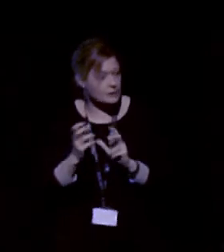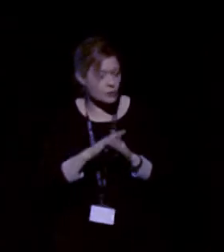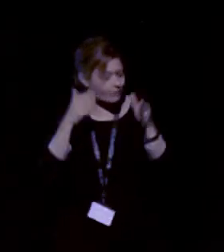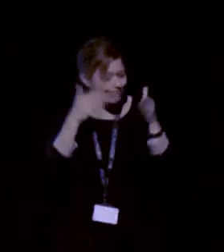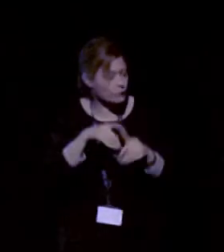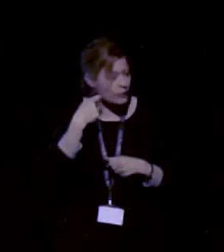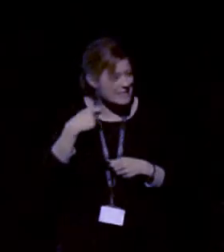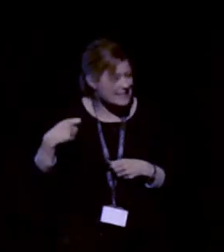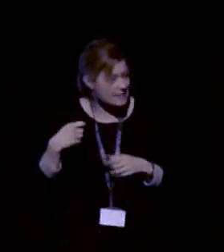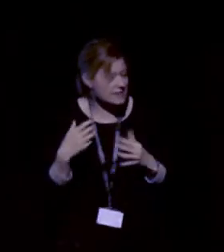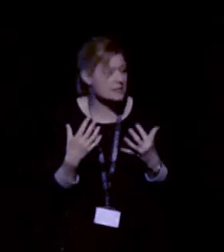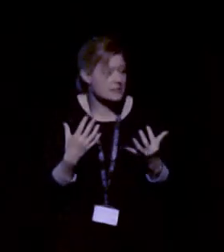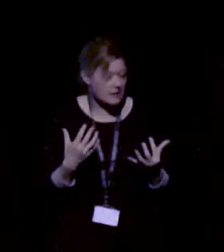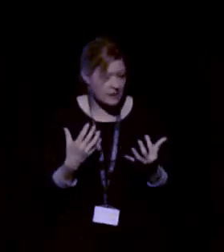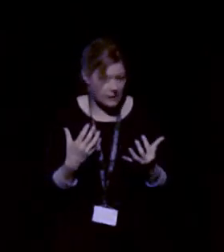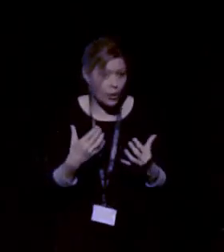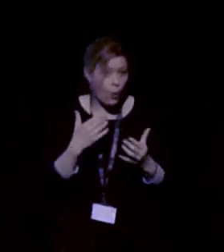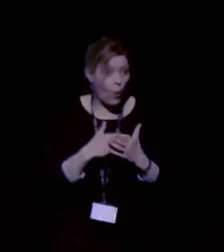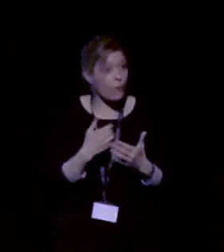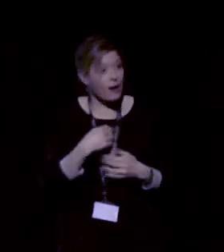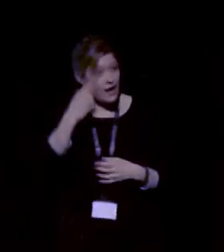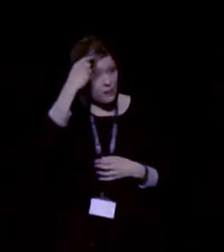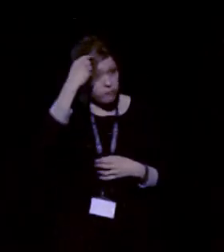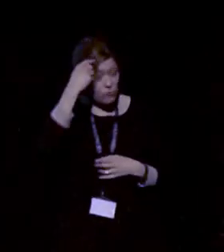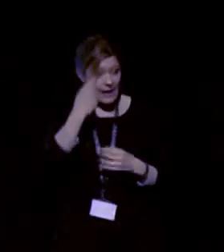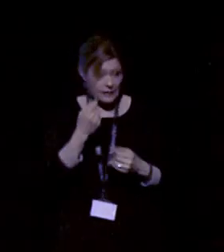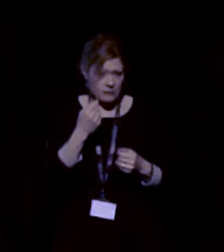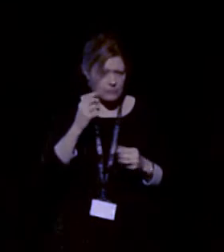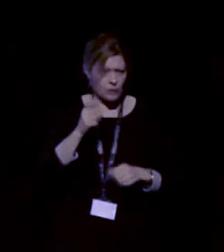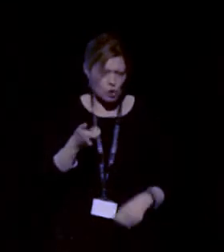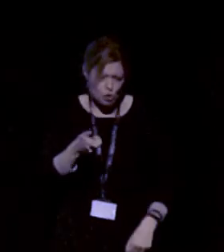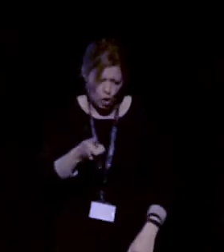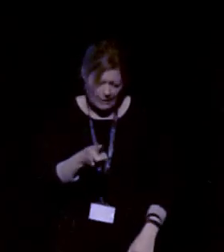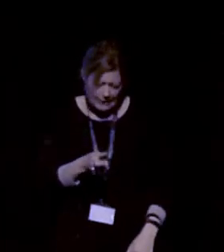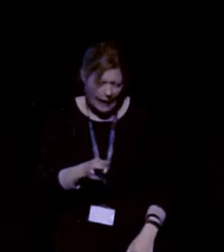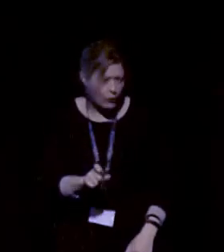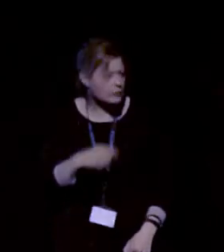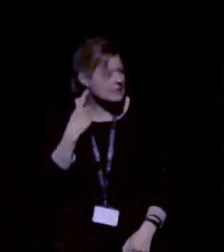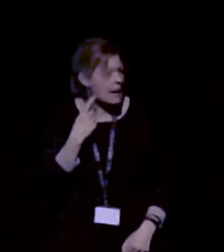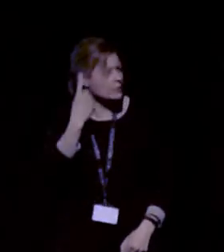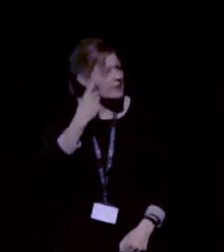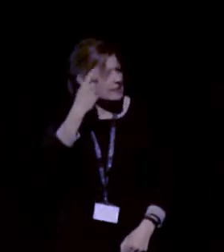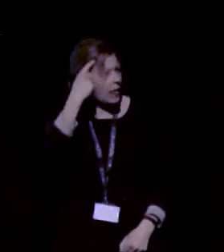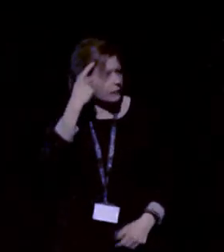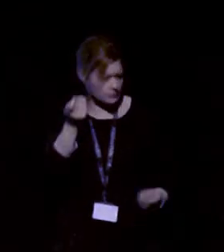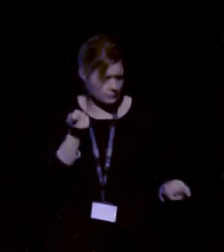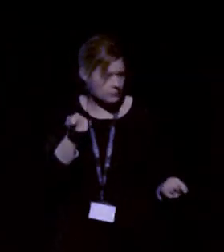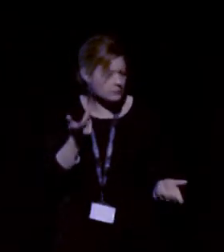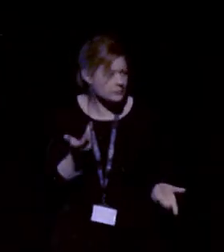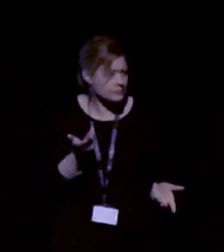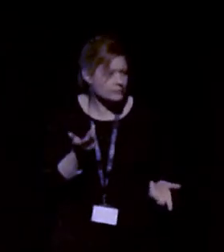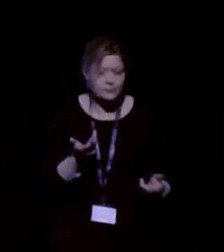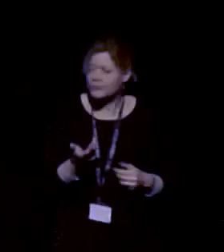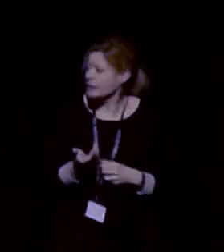reducing the central gain, the brain mechanism that's increased the volume, and